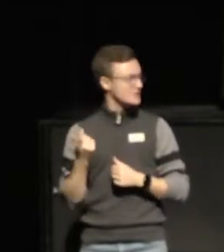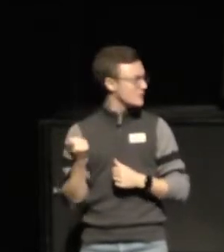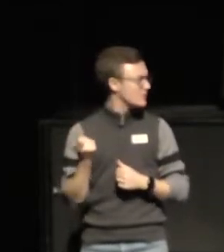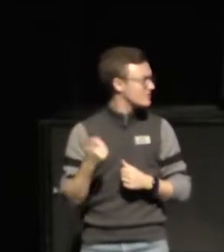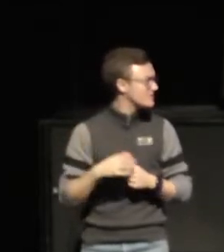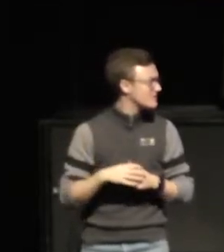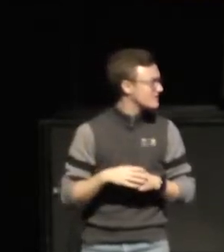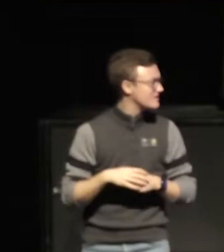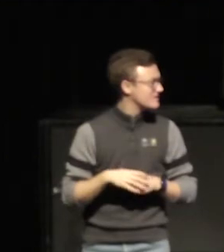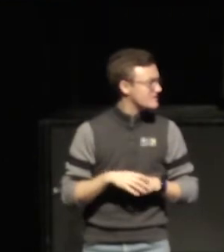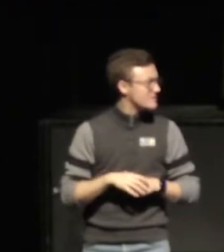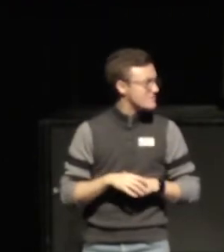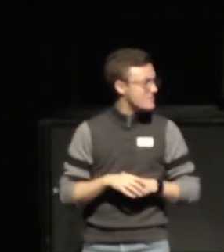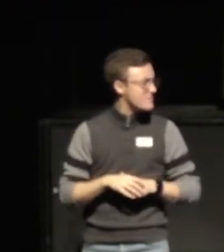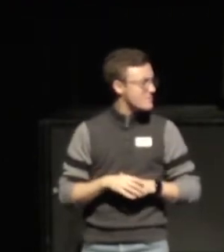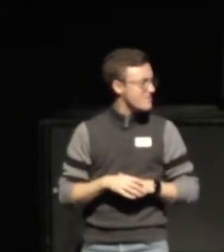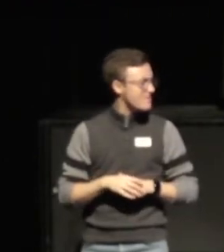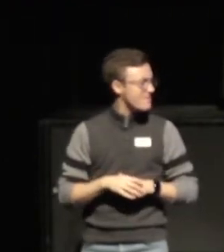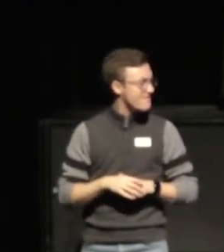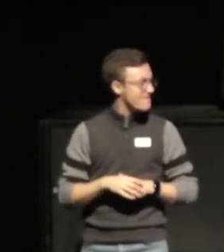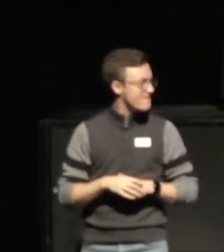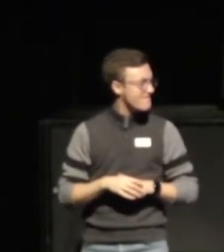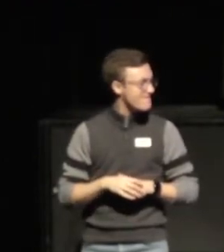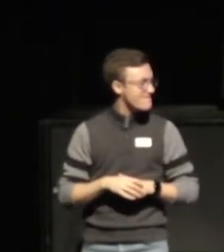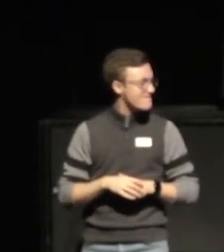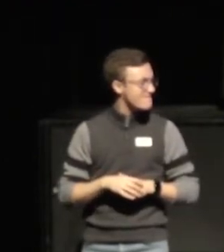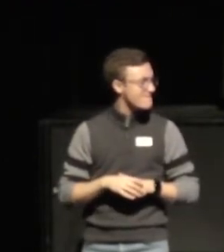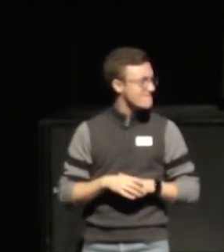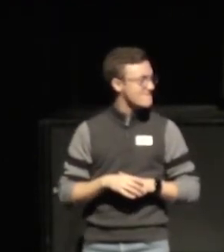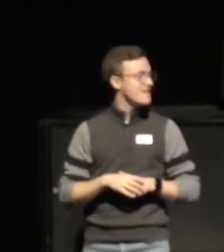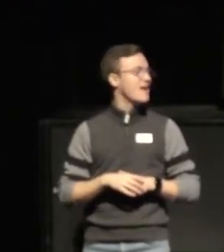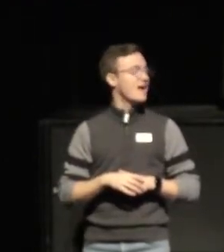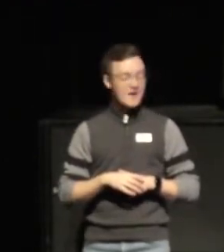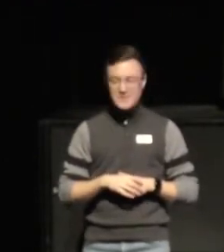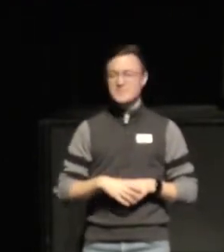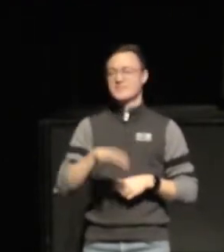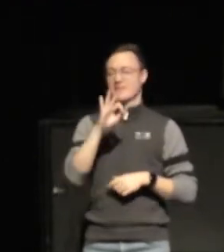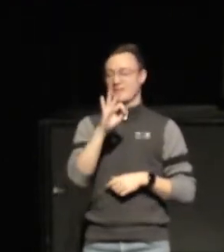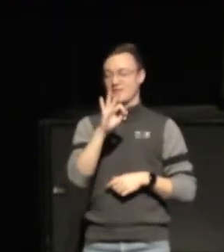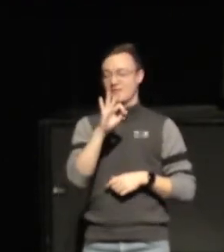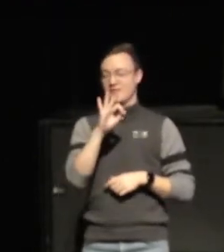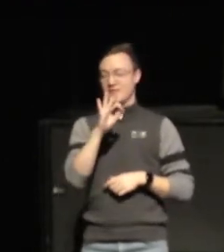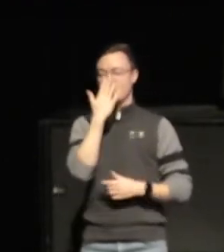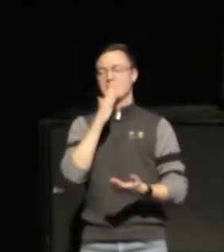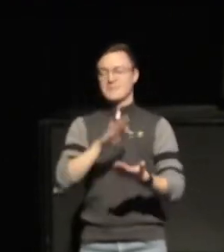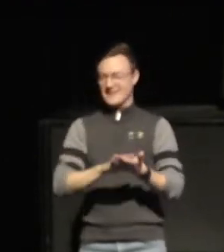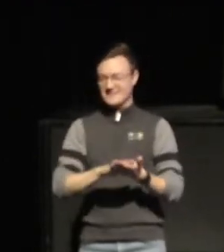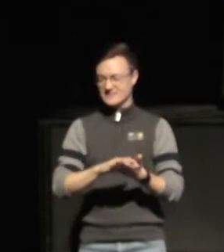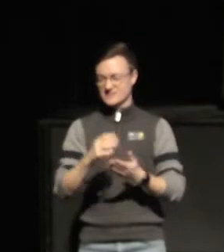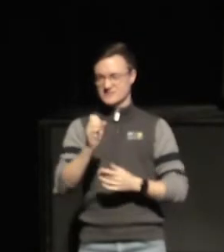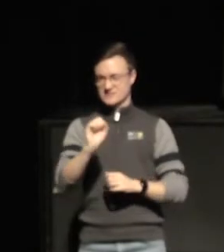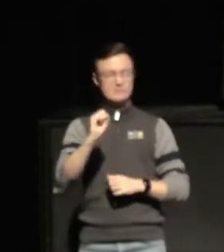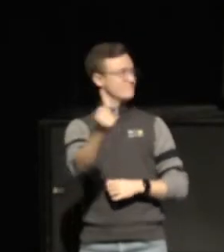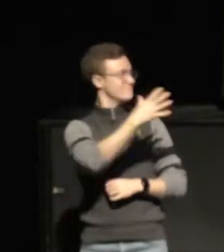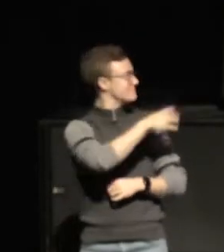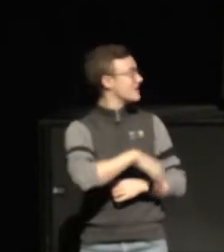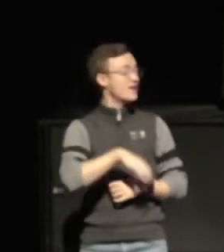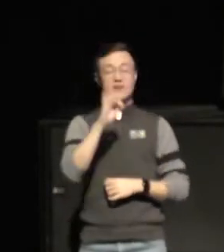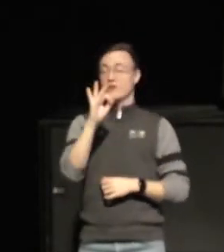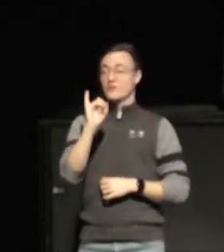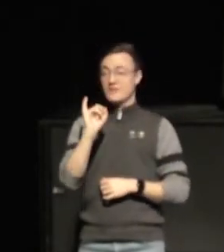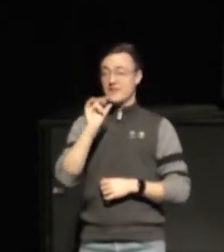Thank you. Just for the image. FIAN was the world's first international human